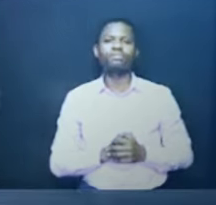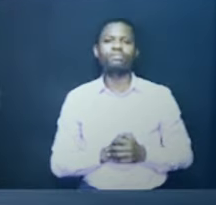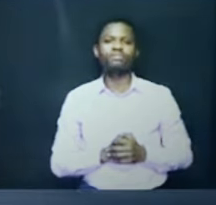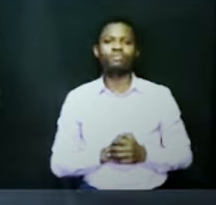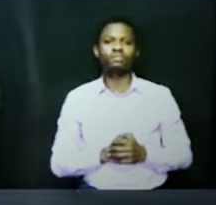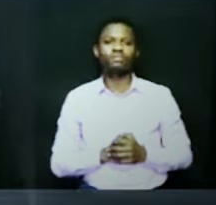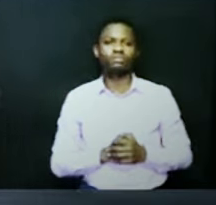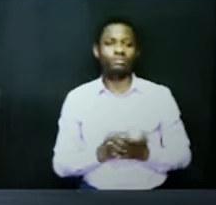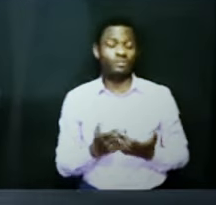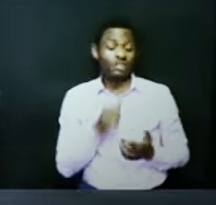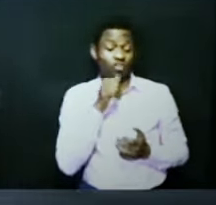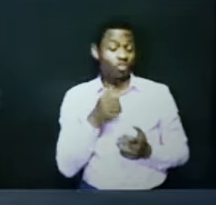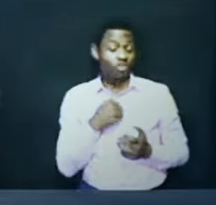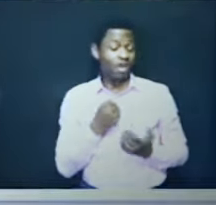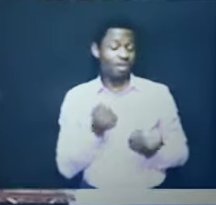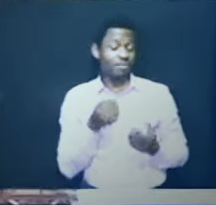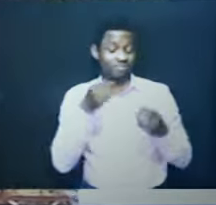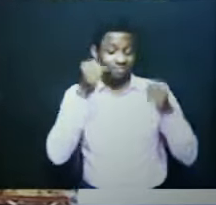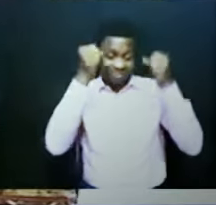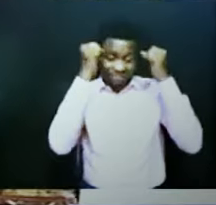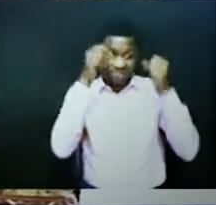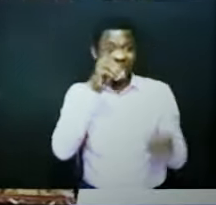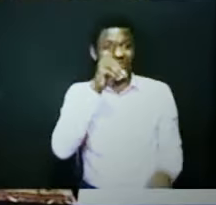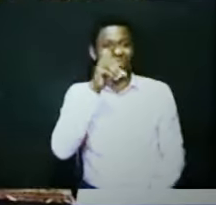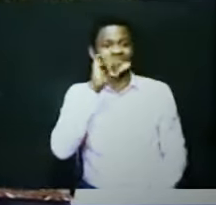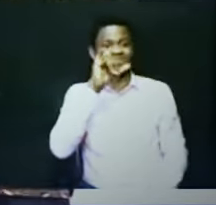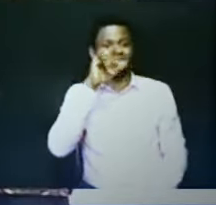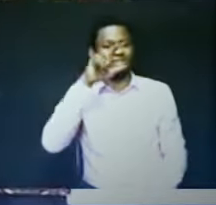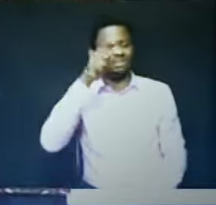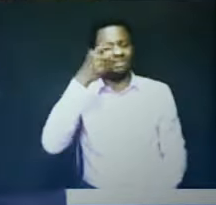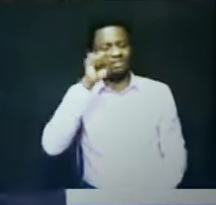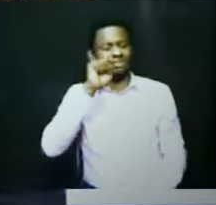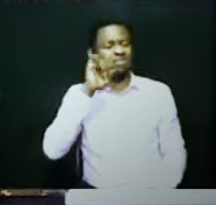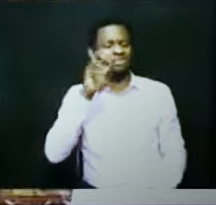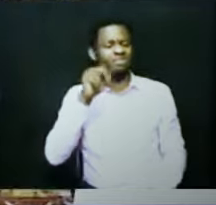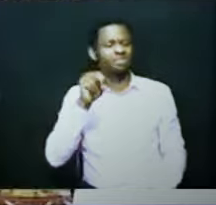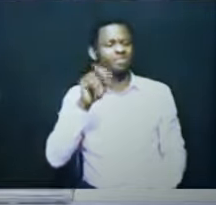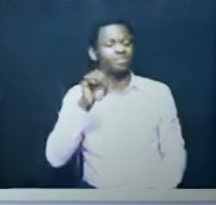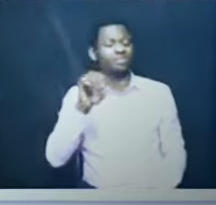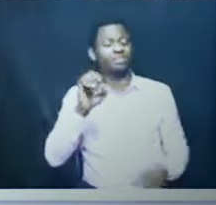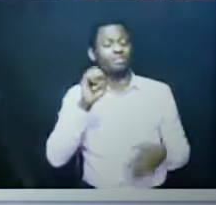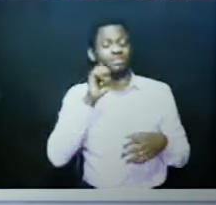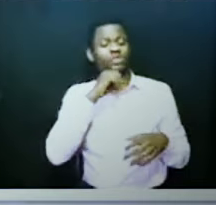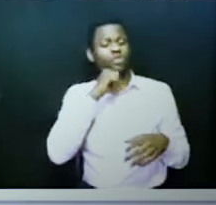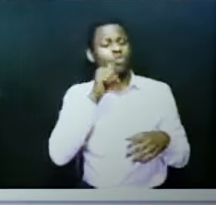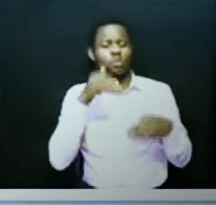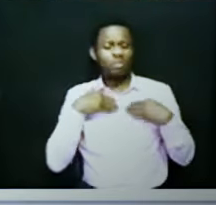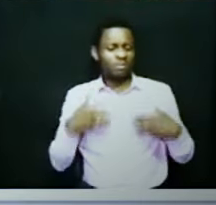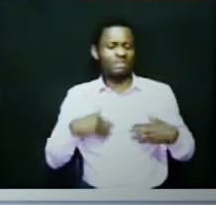See, without diligence, no one achieves anything.